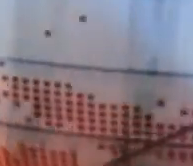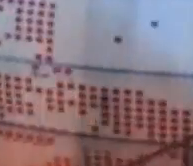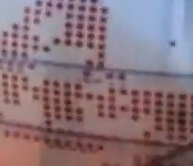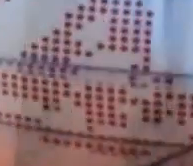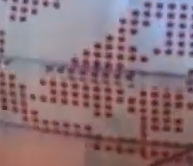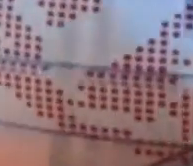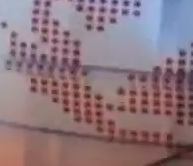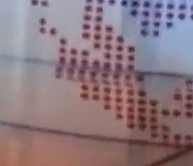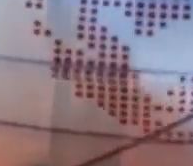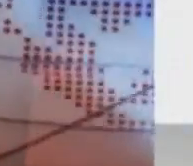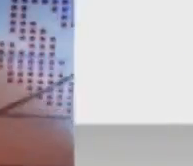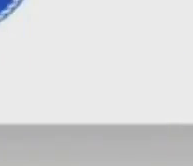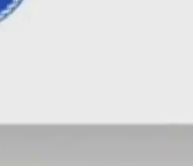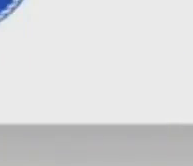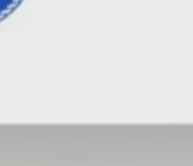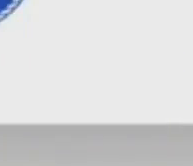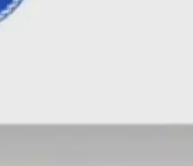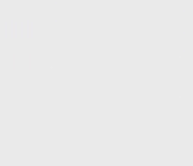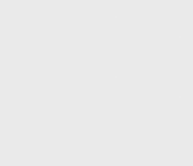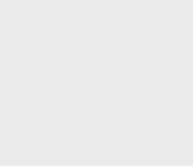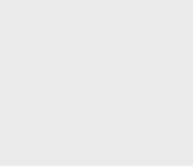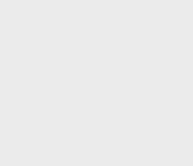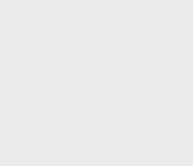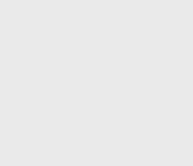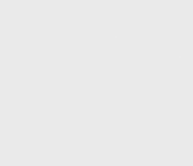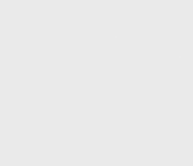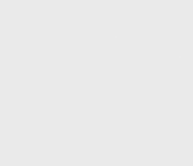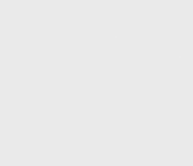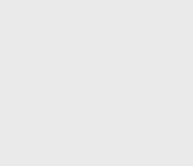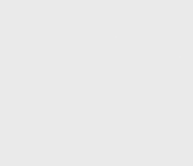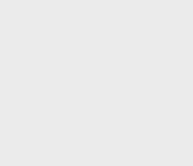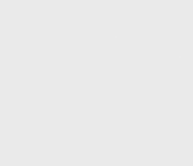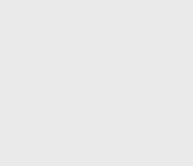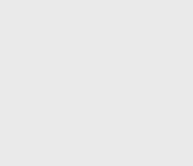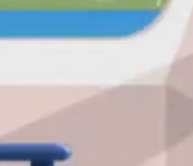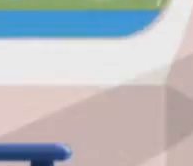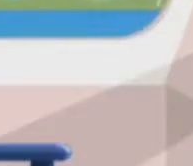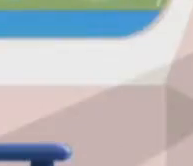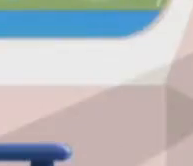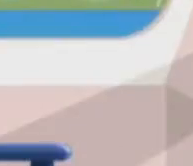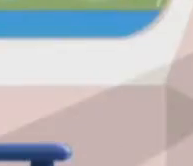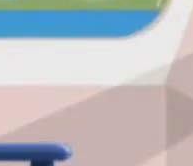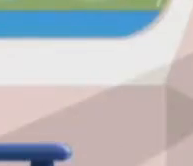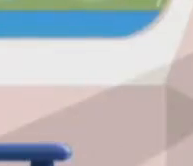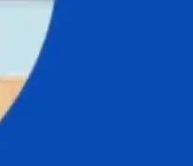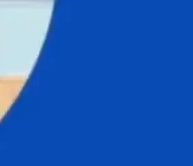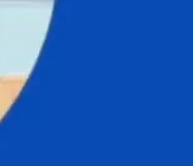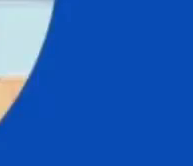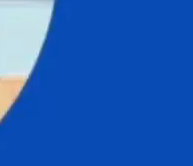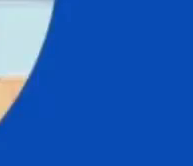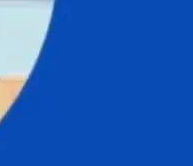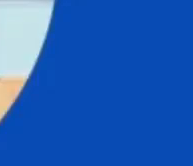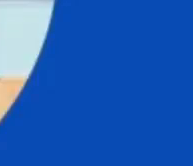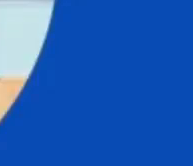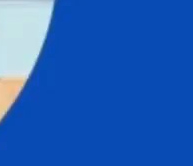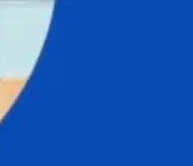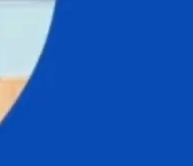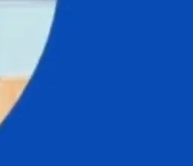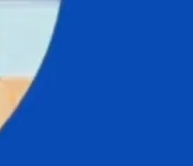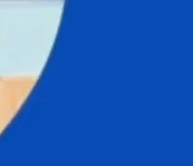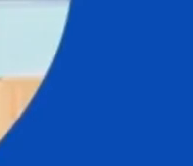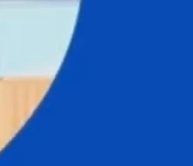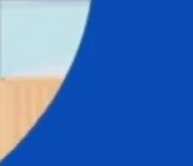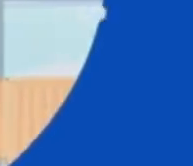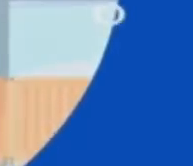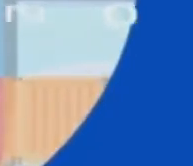NTV Business News in association with Kenya Ports Authority. Hello, I'm Captain Cargo. For questions and to